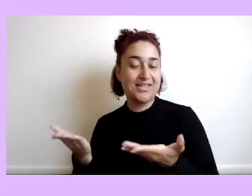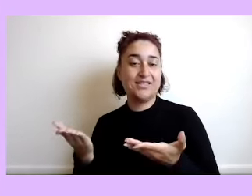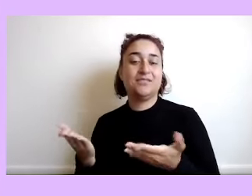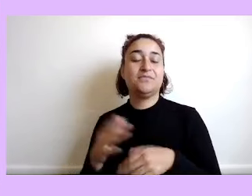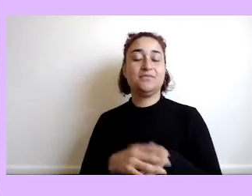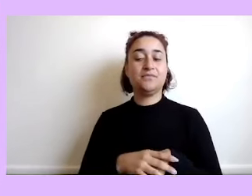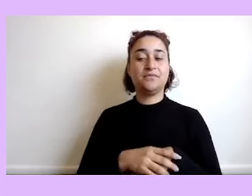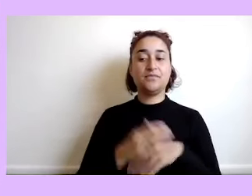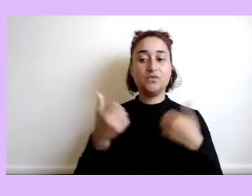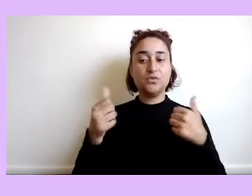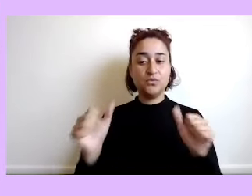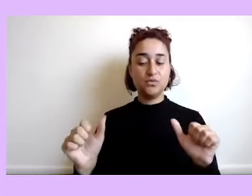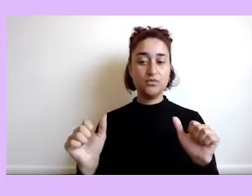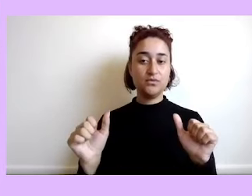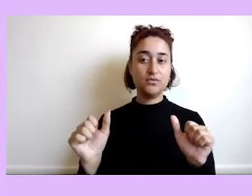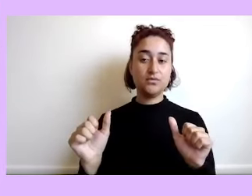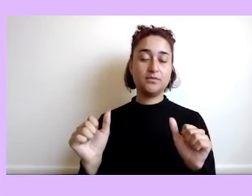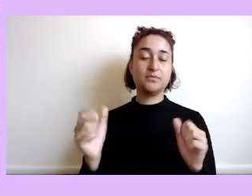and trying to,